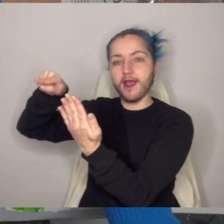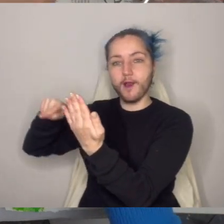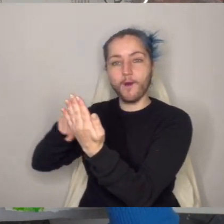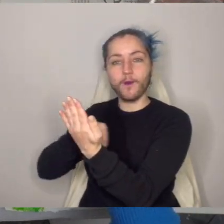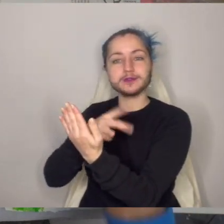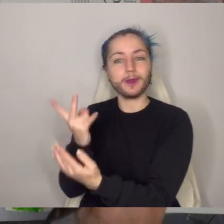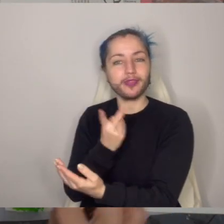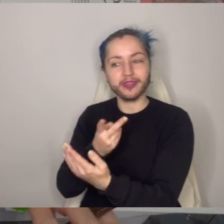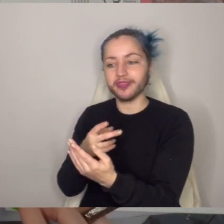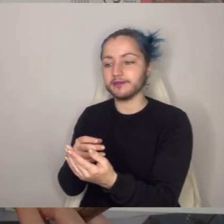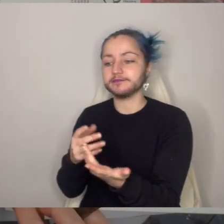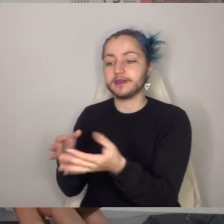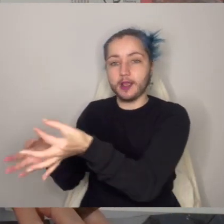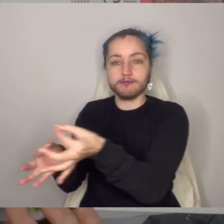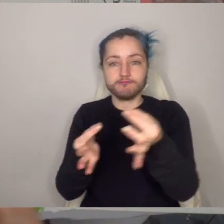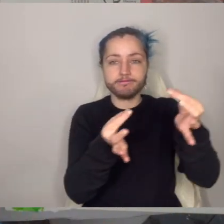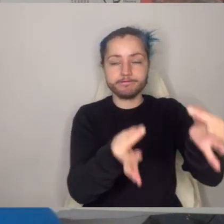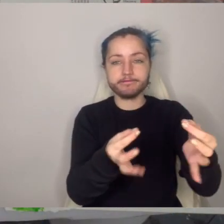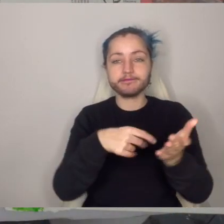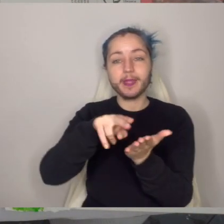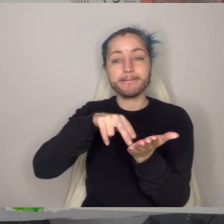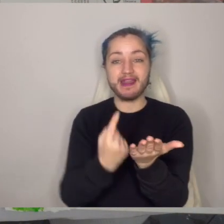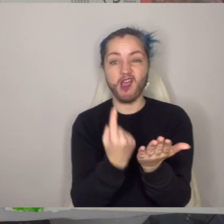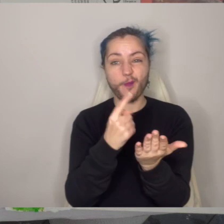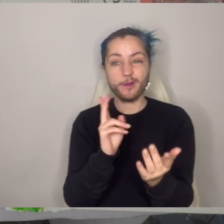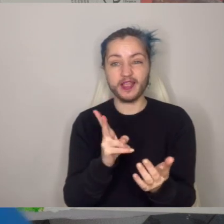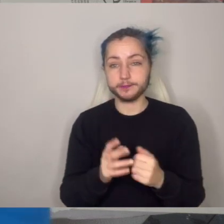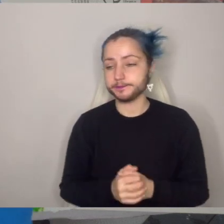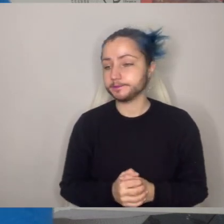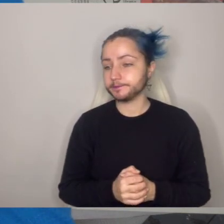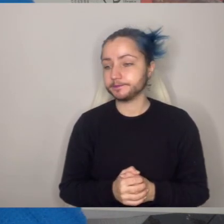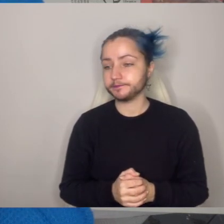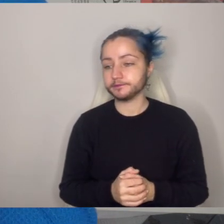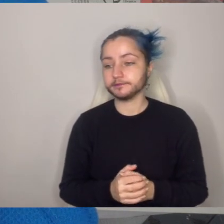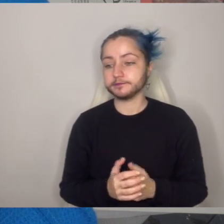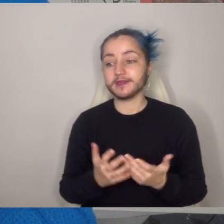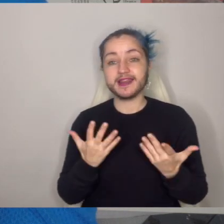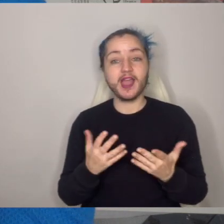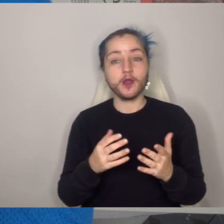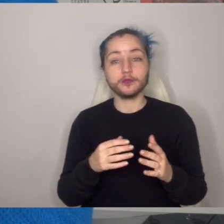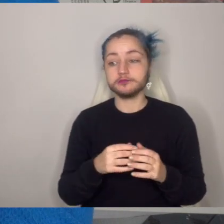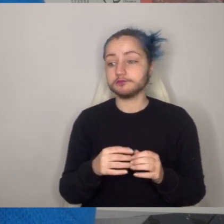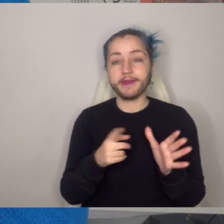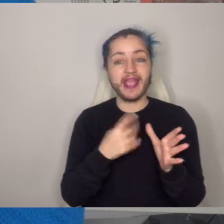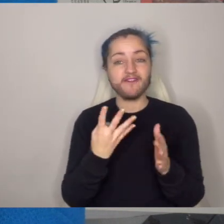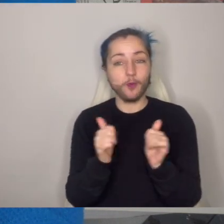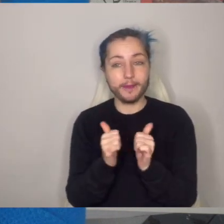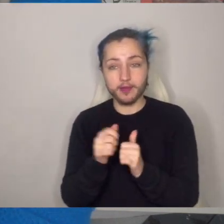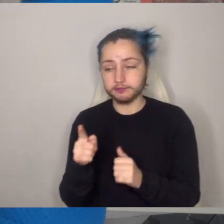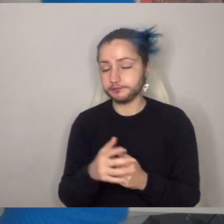it. And I'm going to put that paint side up. And then I'm going to take a piece of this